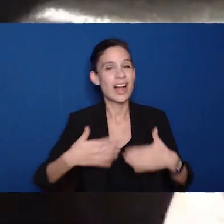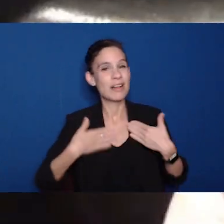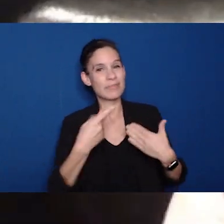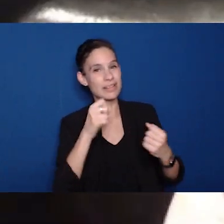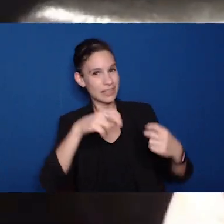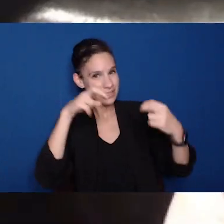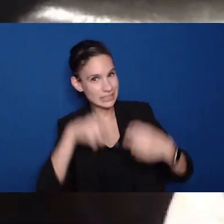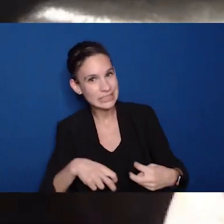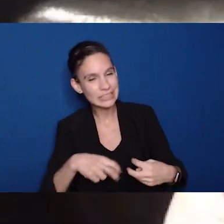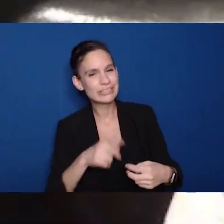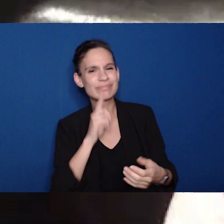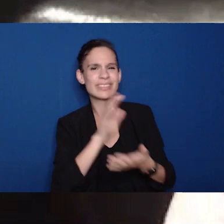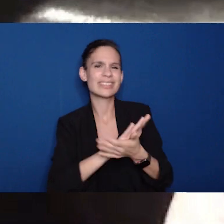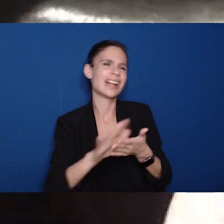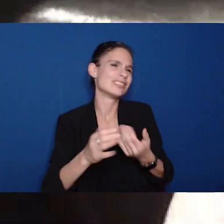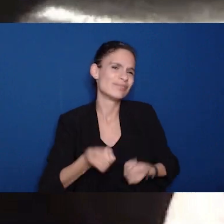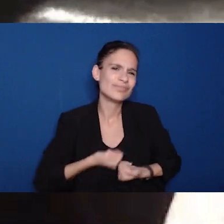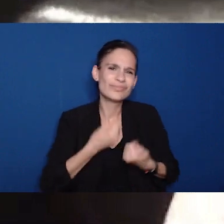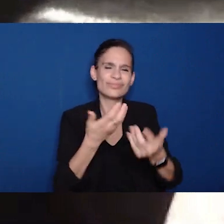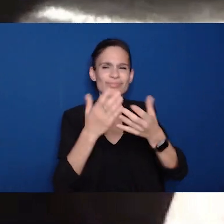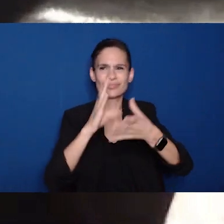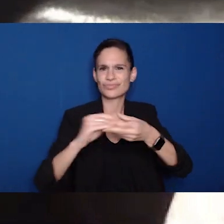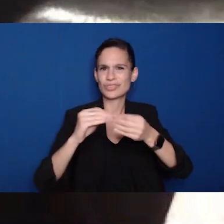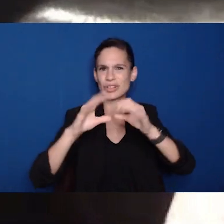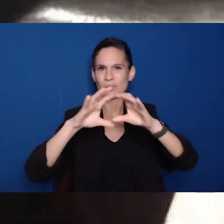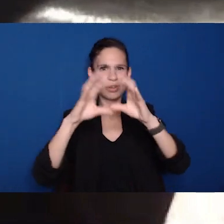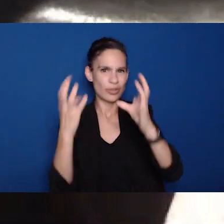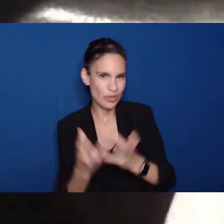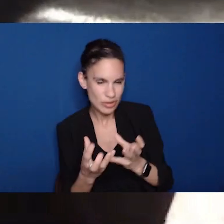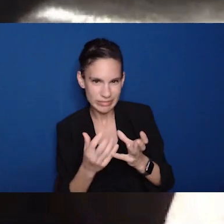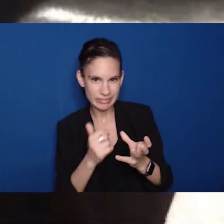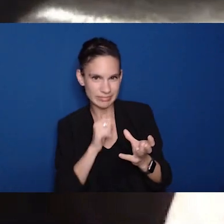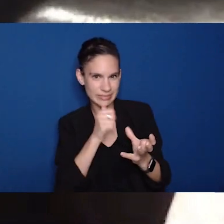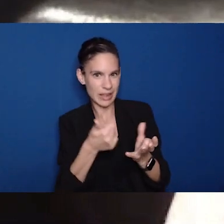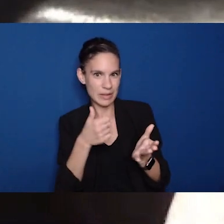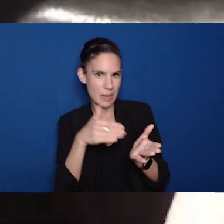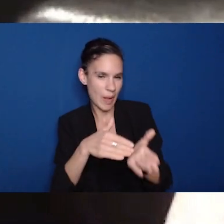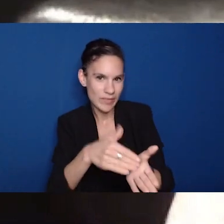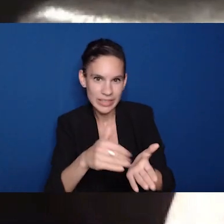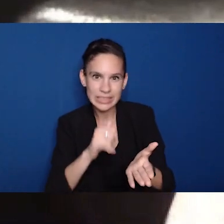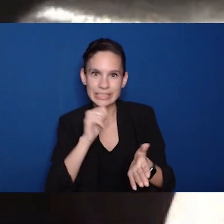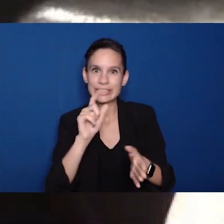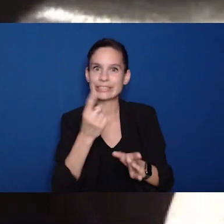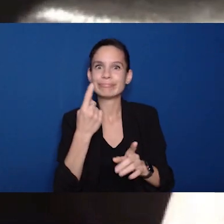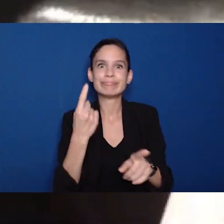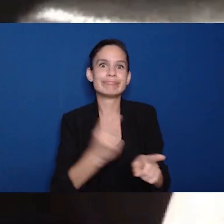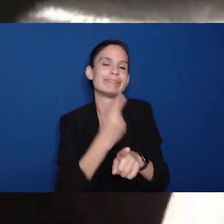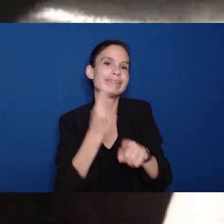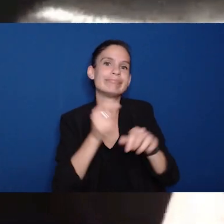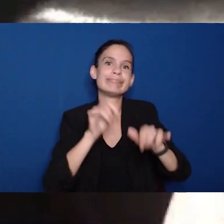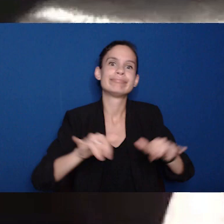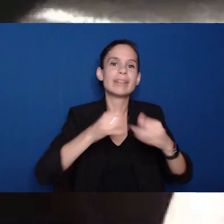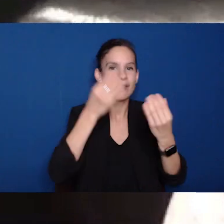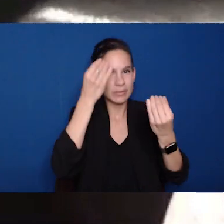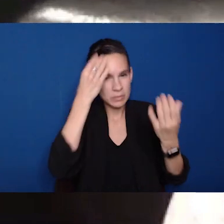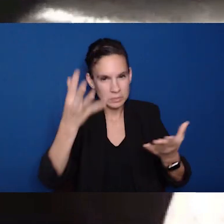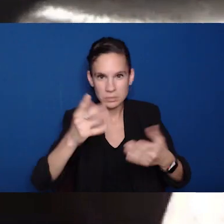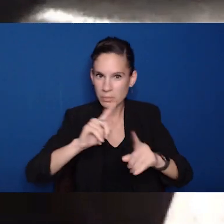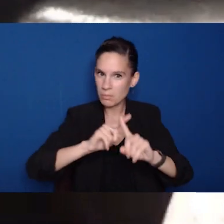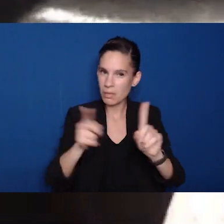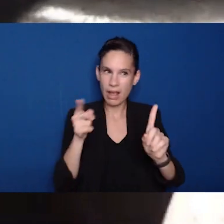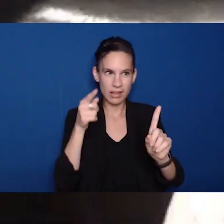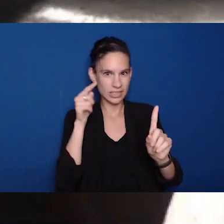you, Colin, for having me. I'm glad we finally got to sit down. It is always good to share with the world what's going on. And it's not always